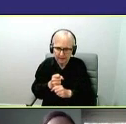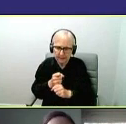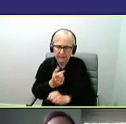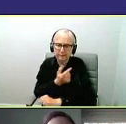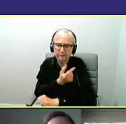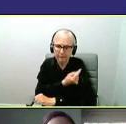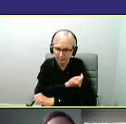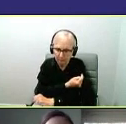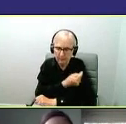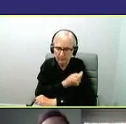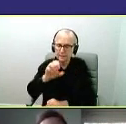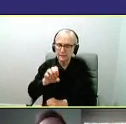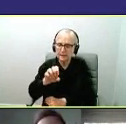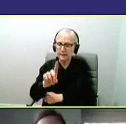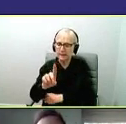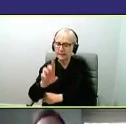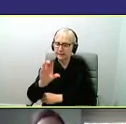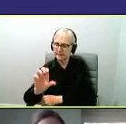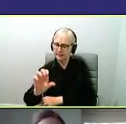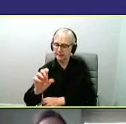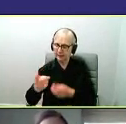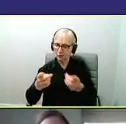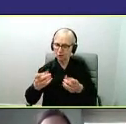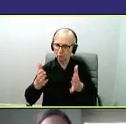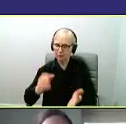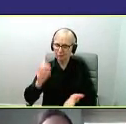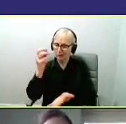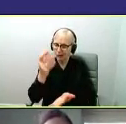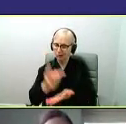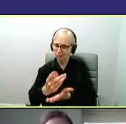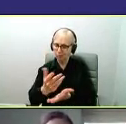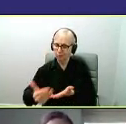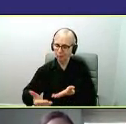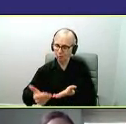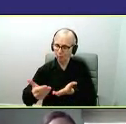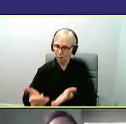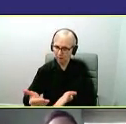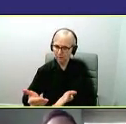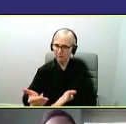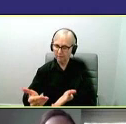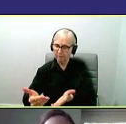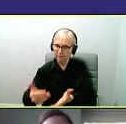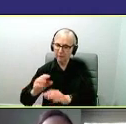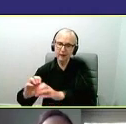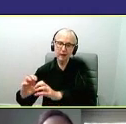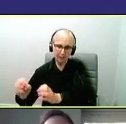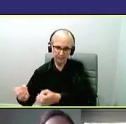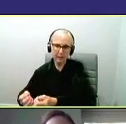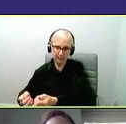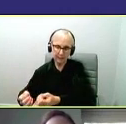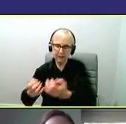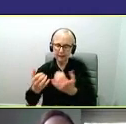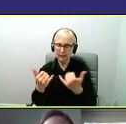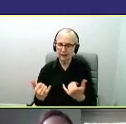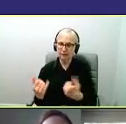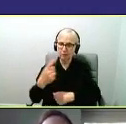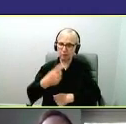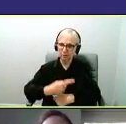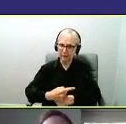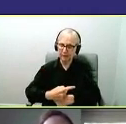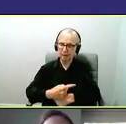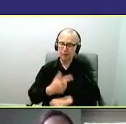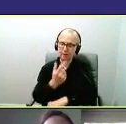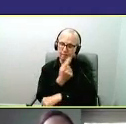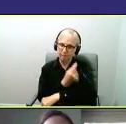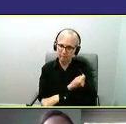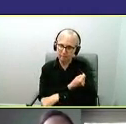The CDC director, of course, then approves the recommendations. And as of today, we now have vaccines